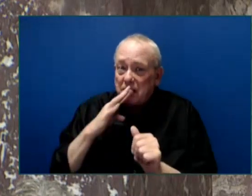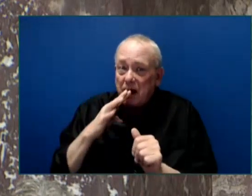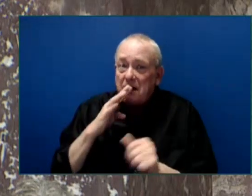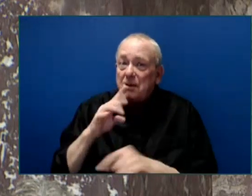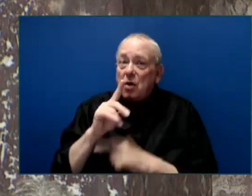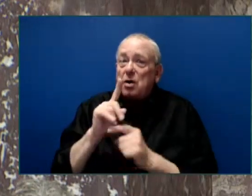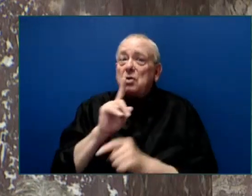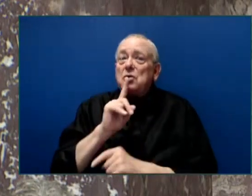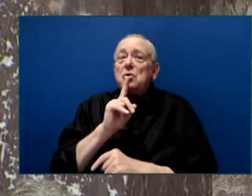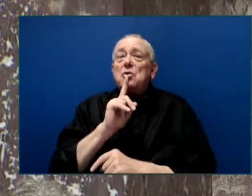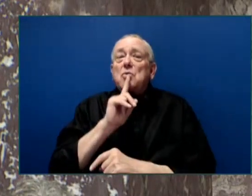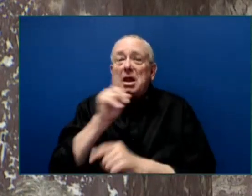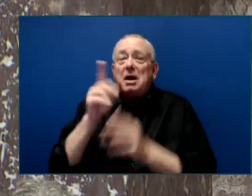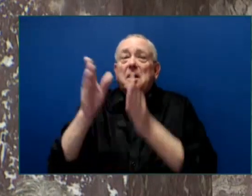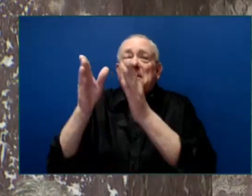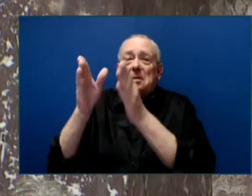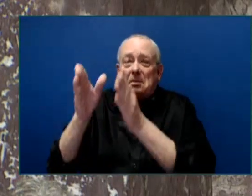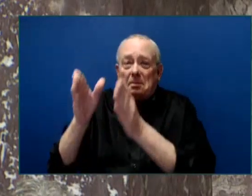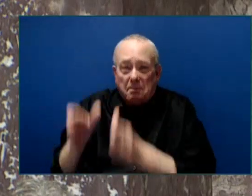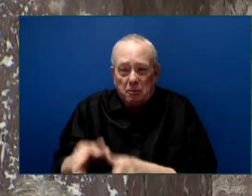These are not...